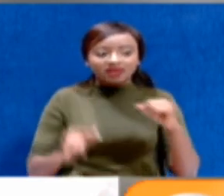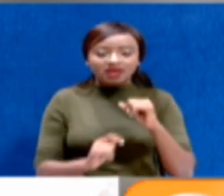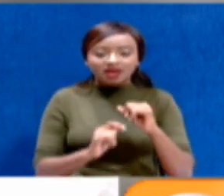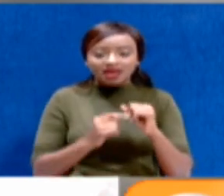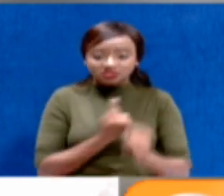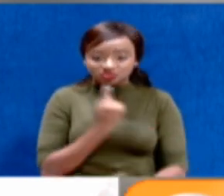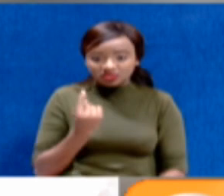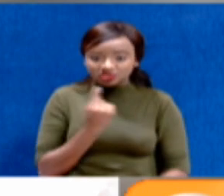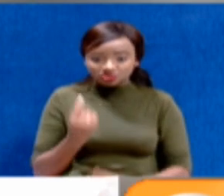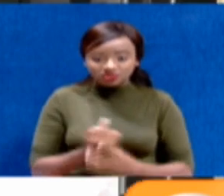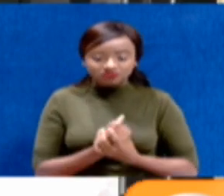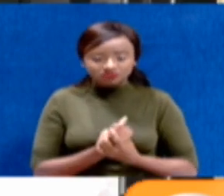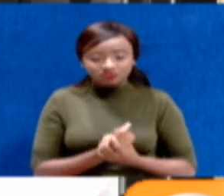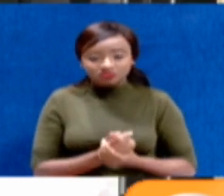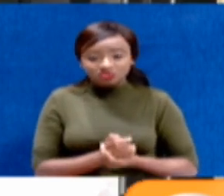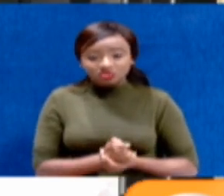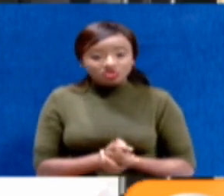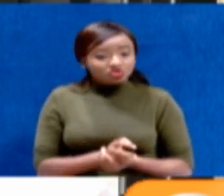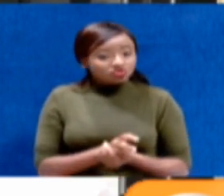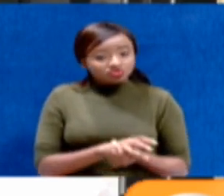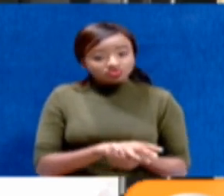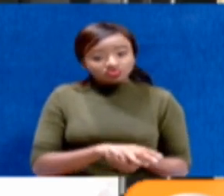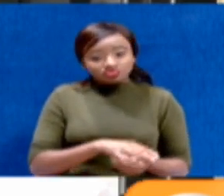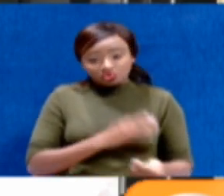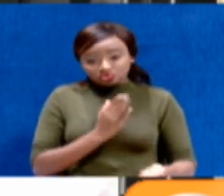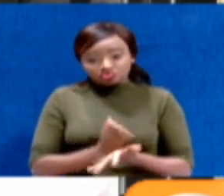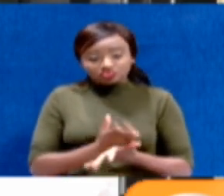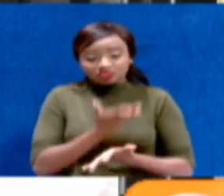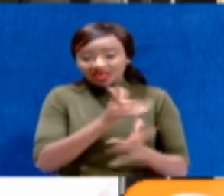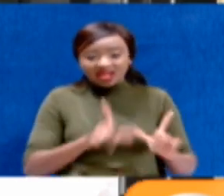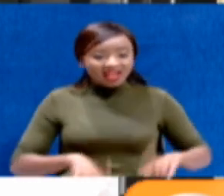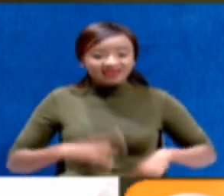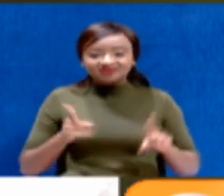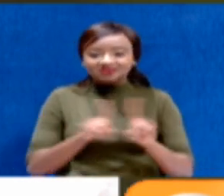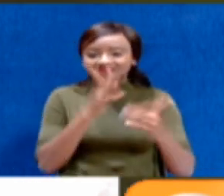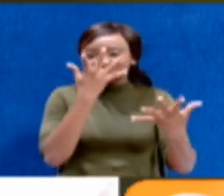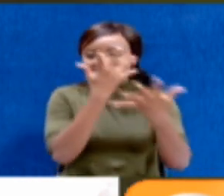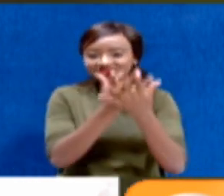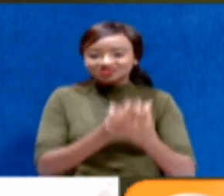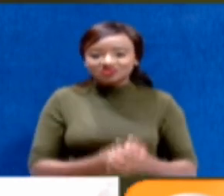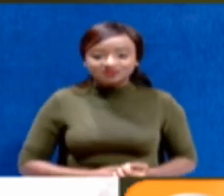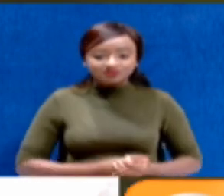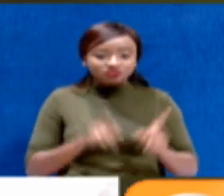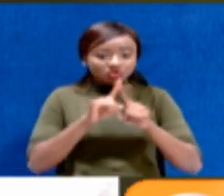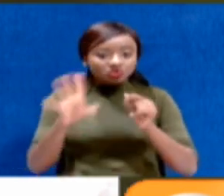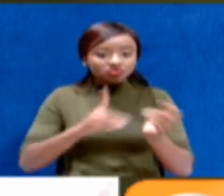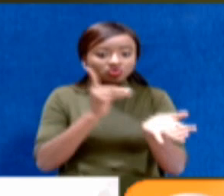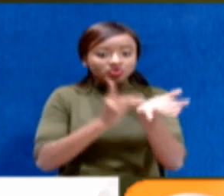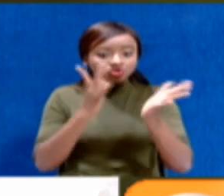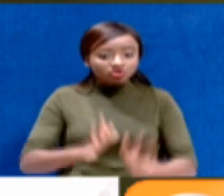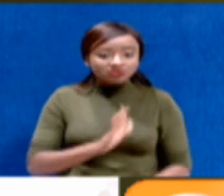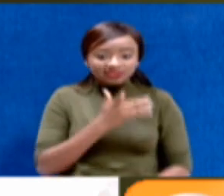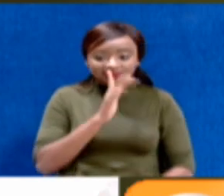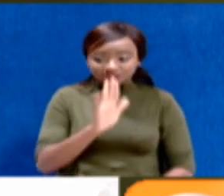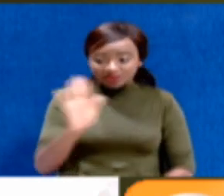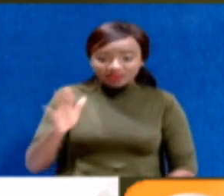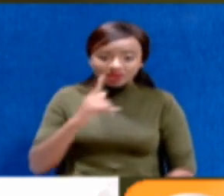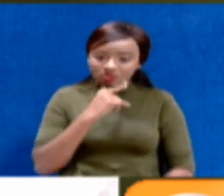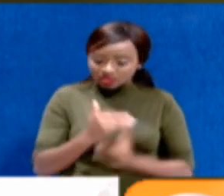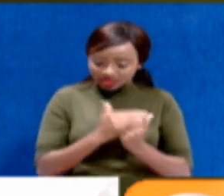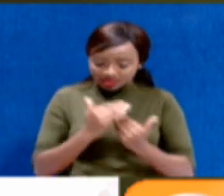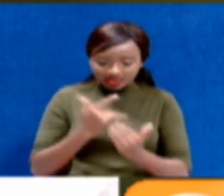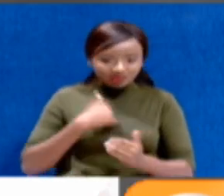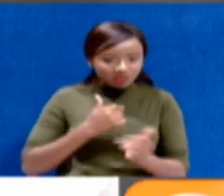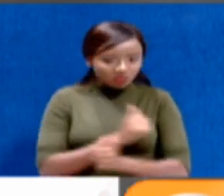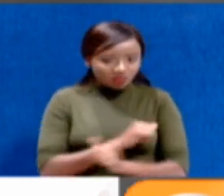So maisha huko ilikuwa tu kama jela. The doctors and nurses, he says, treated him well. He